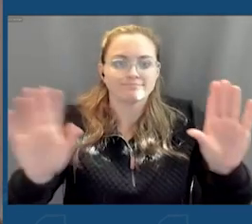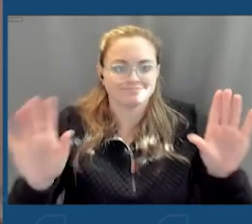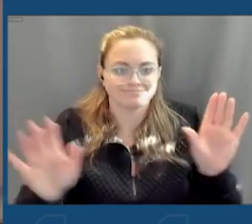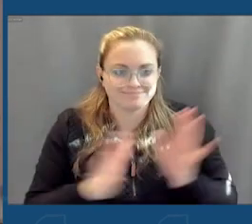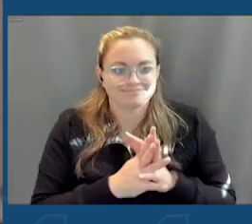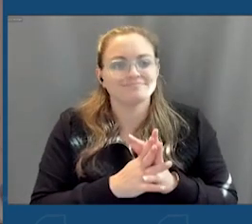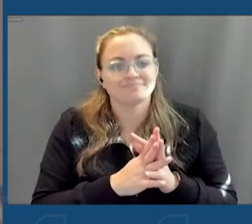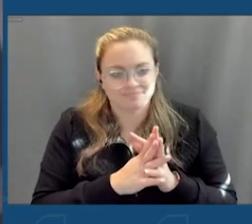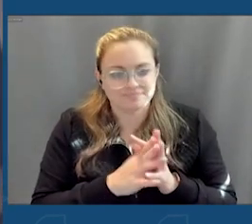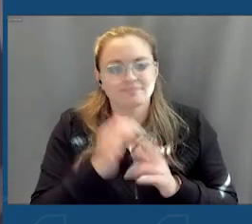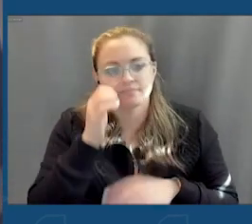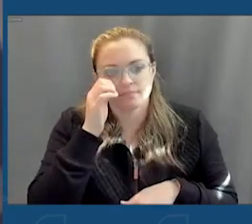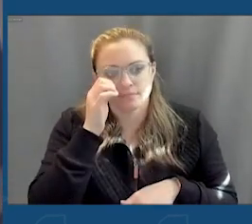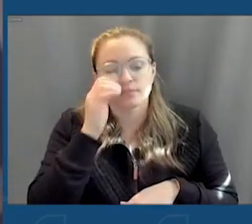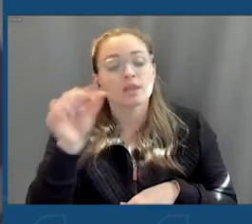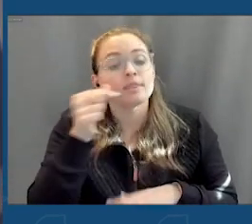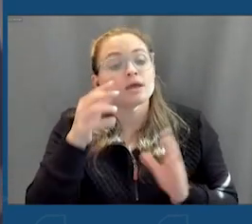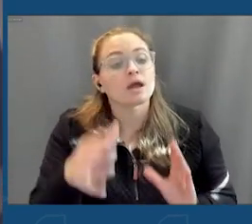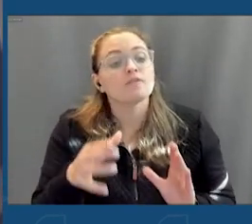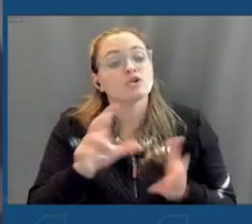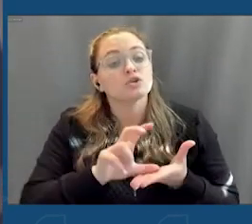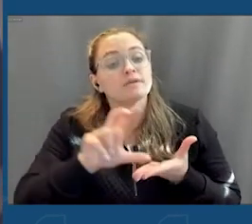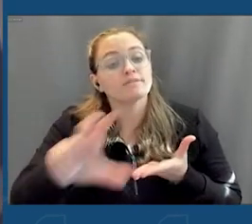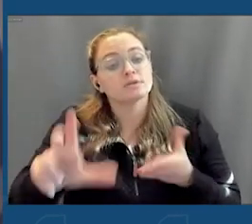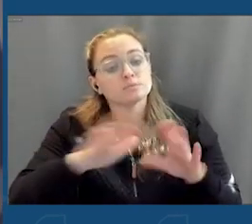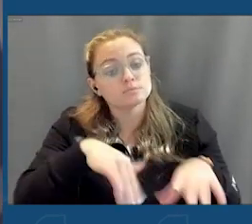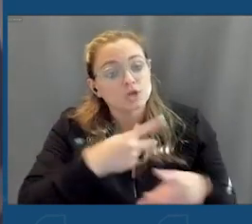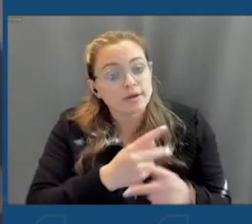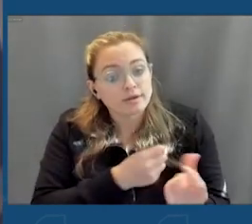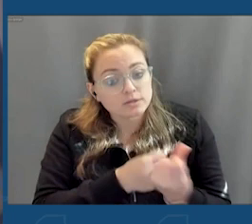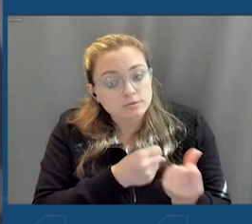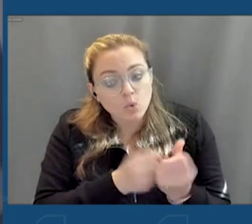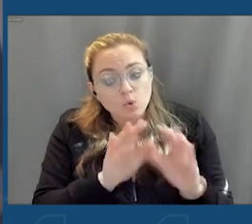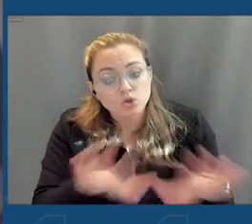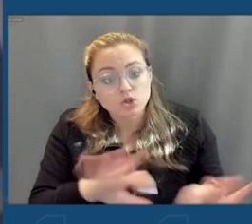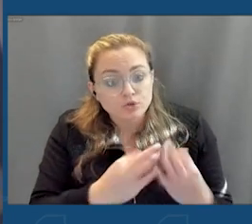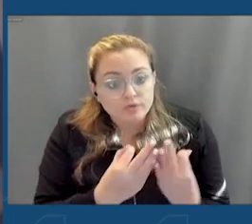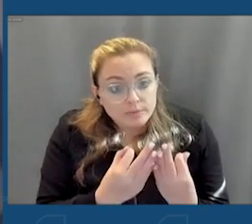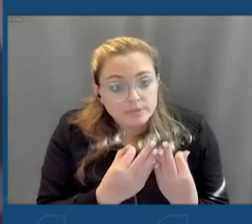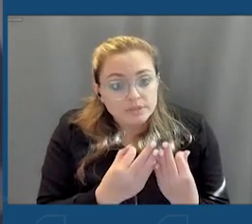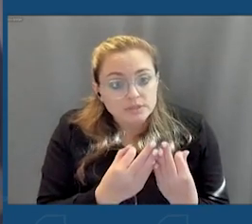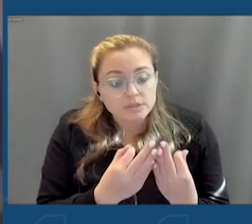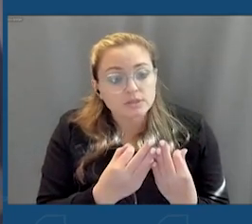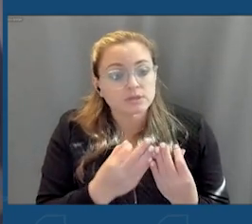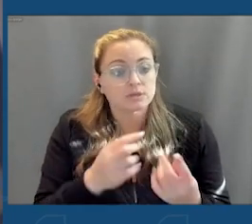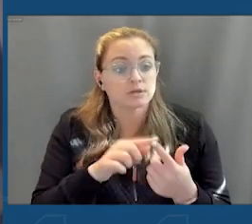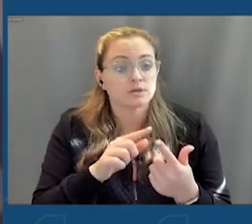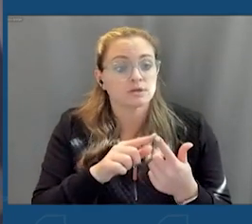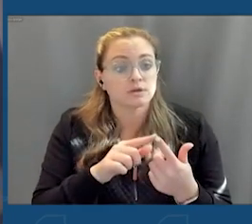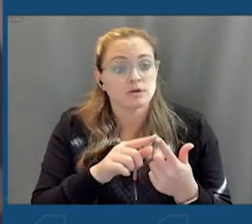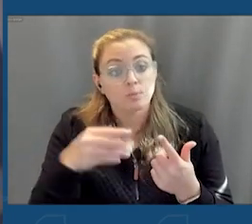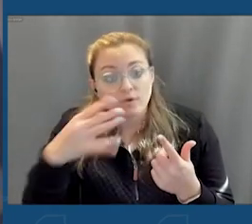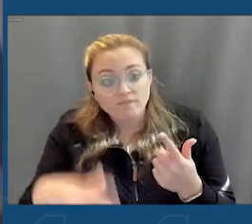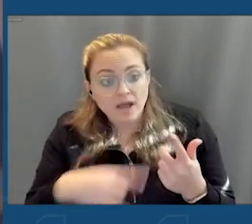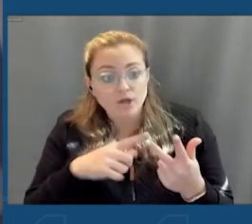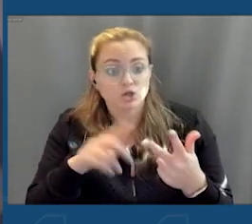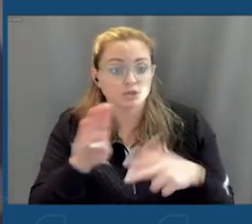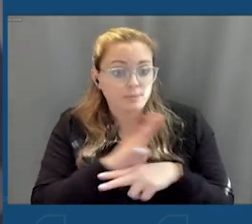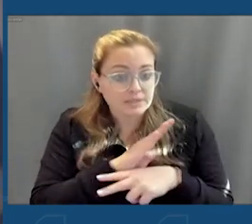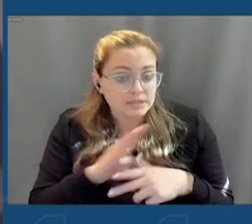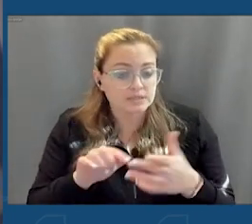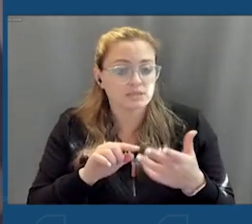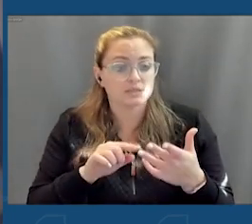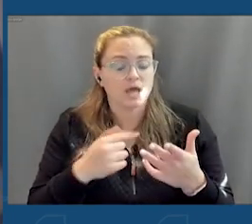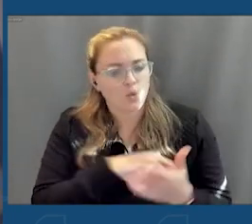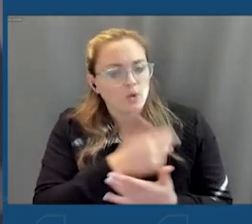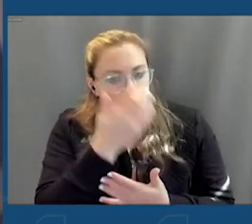Okay. The governor's investment in childcare supports children and families, childcare providers, and businesses. And as we